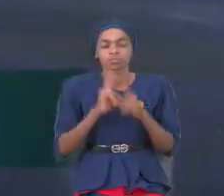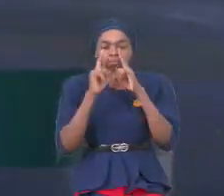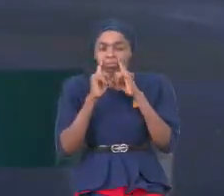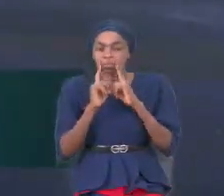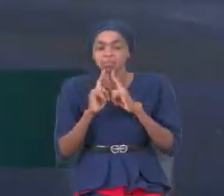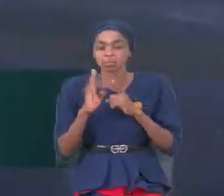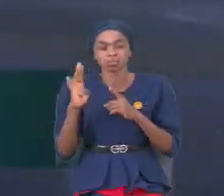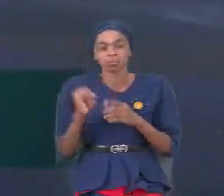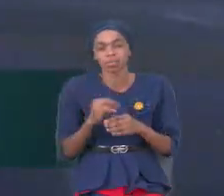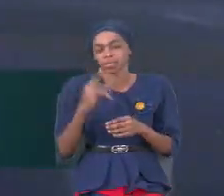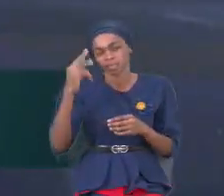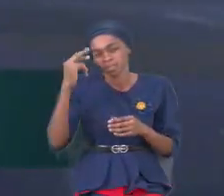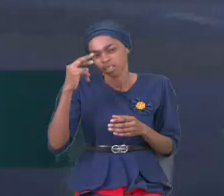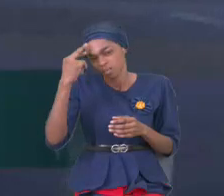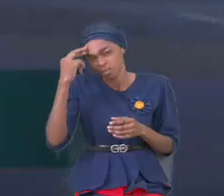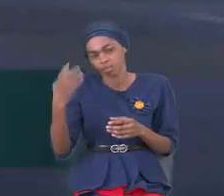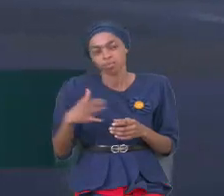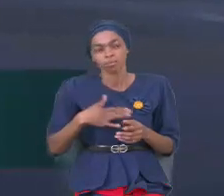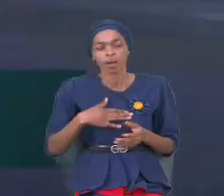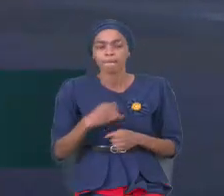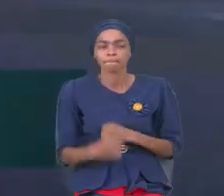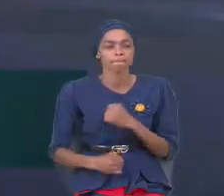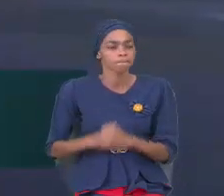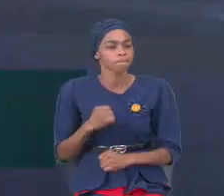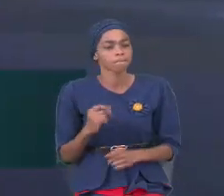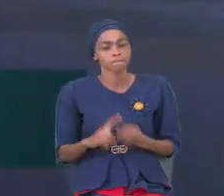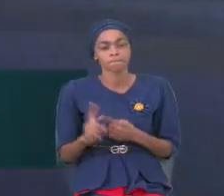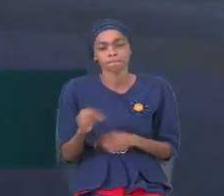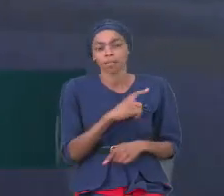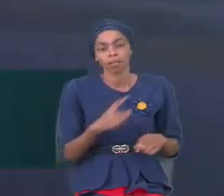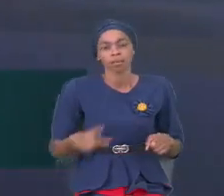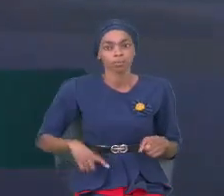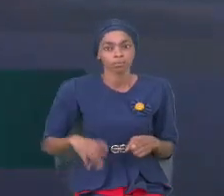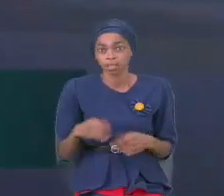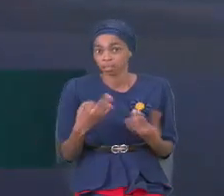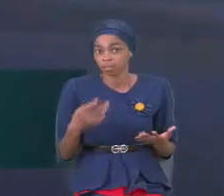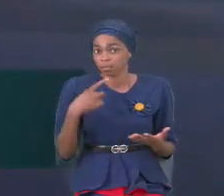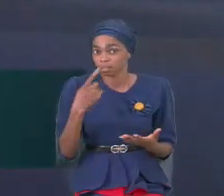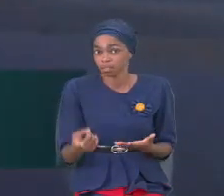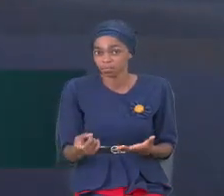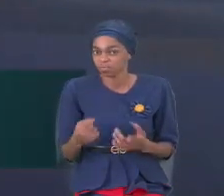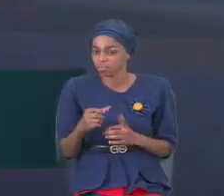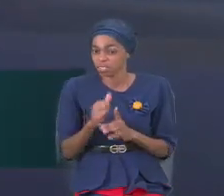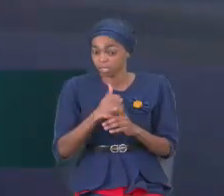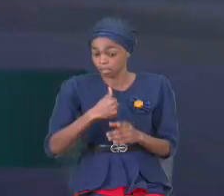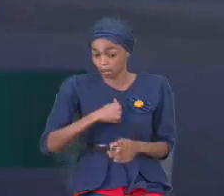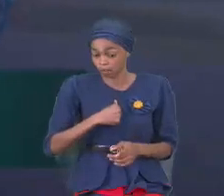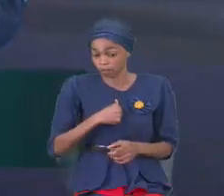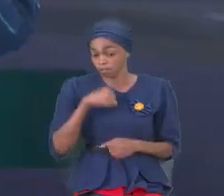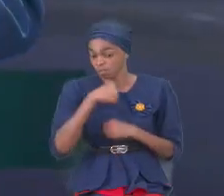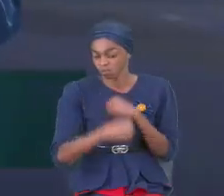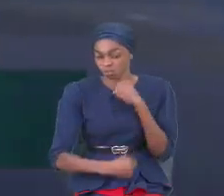inner affliction, self-imposed affliction, and self-induced affliction,